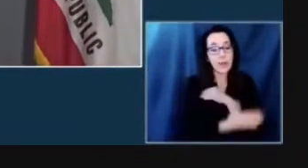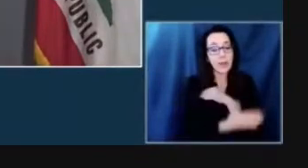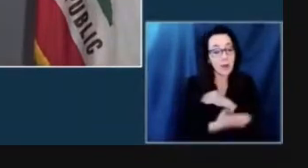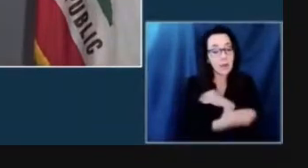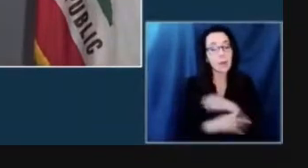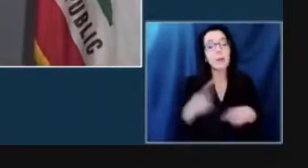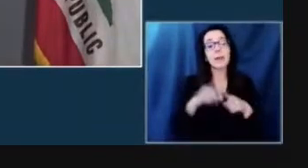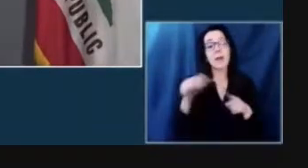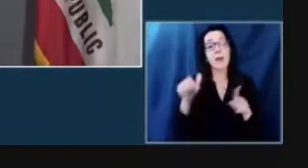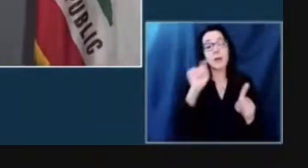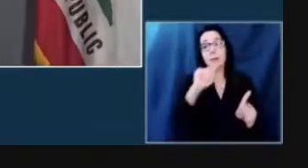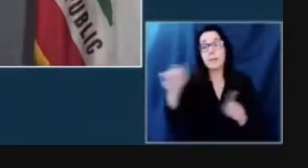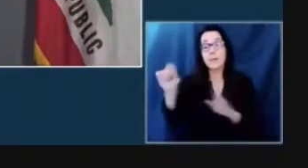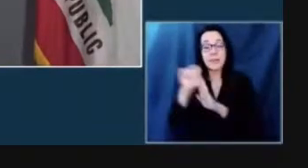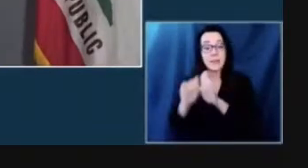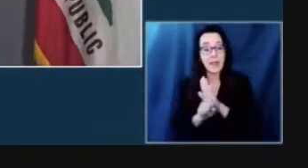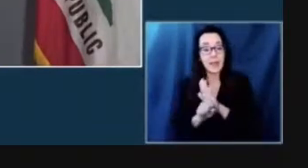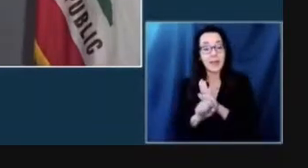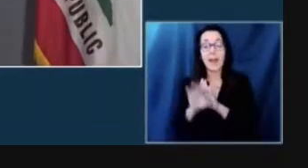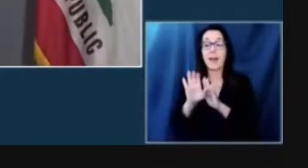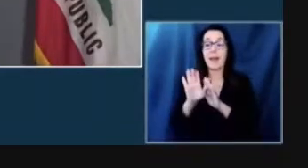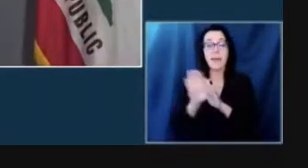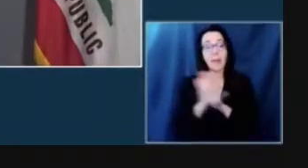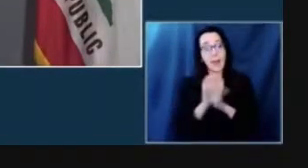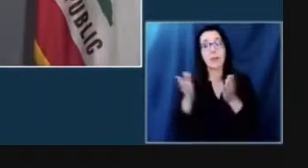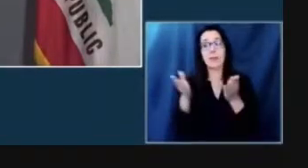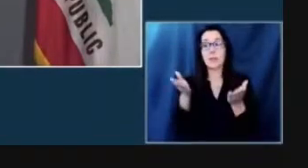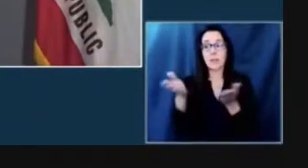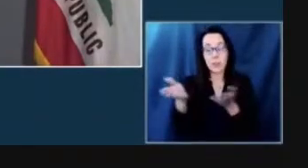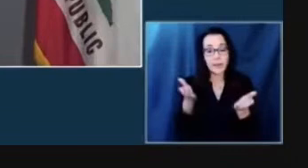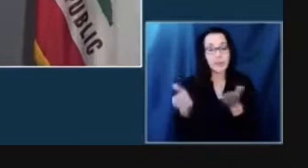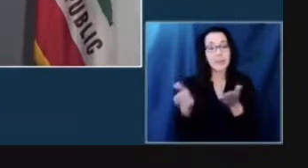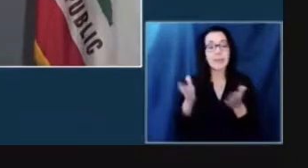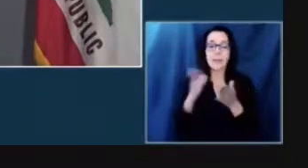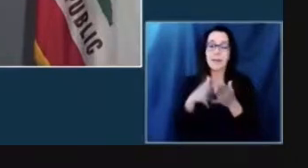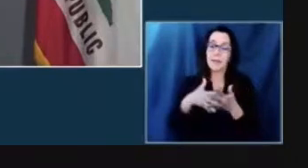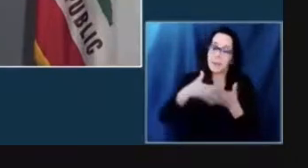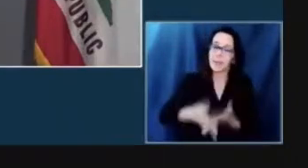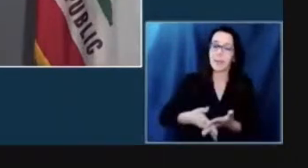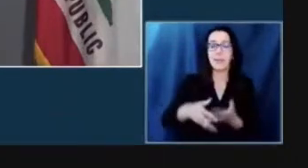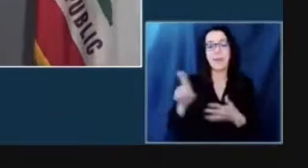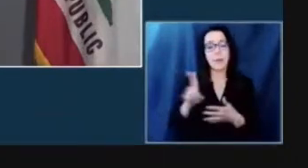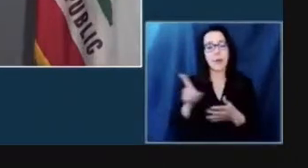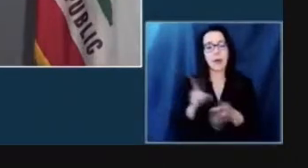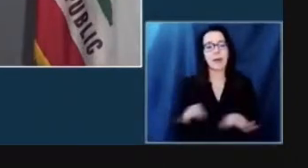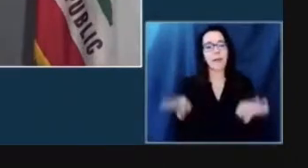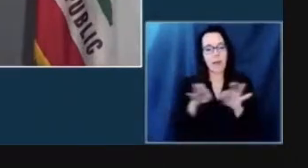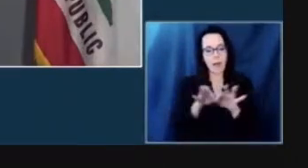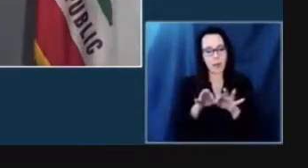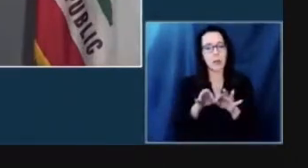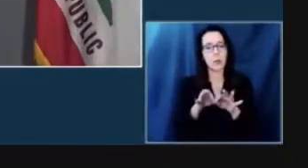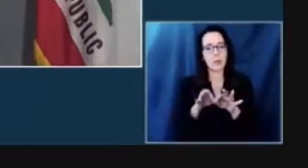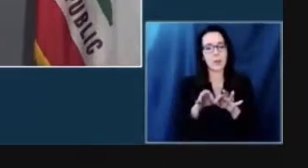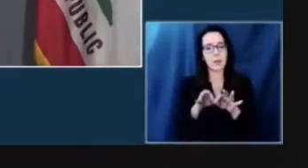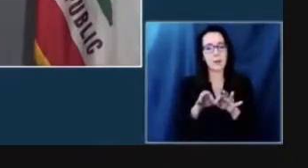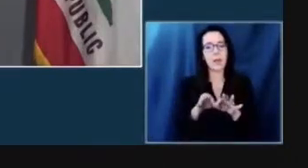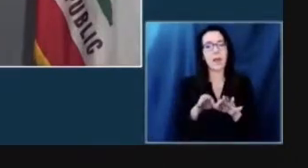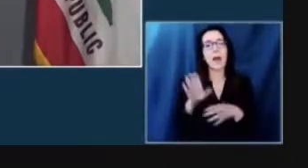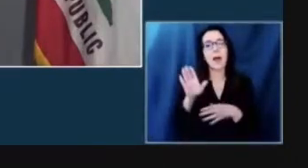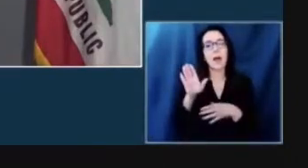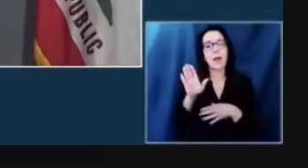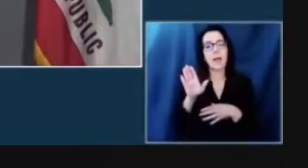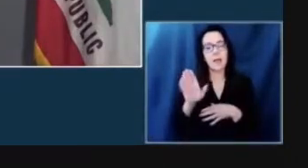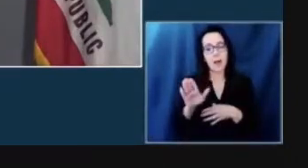the price of their service, grounded in democratic values, the price of their service is becoming subject to a recall